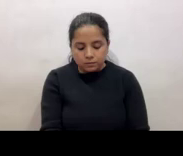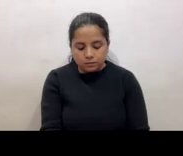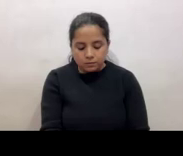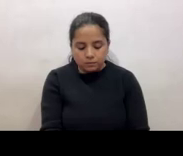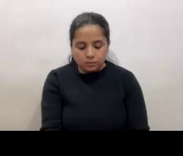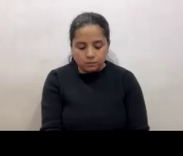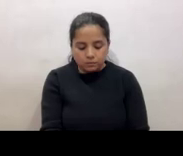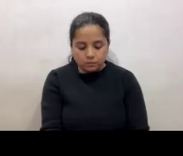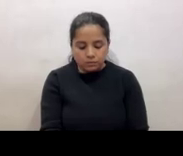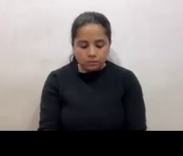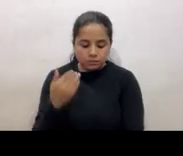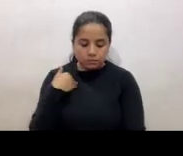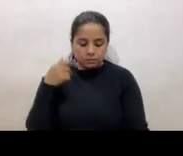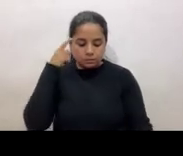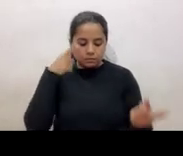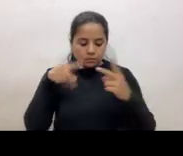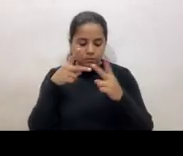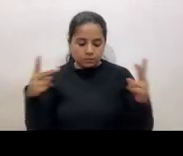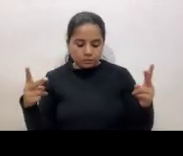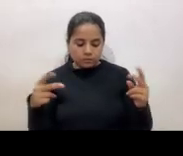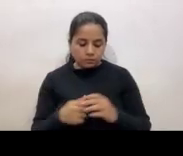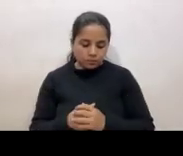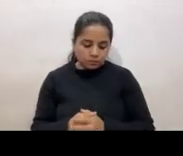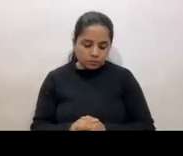I think by and large, most of you don't agree.